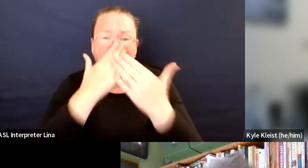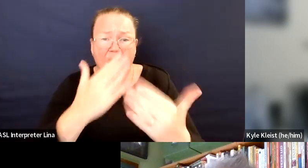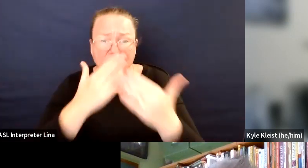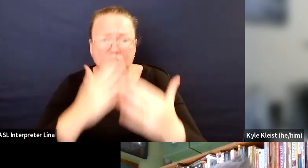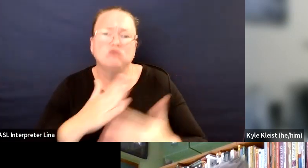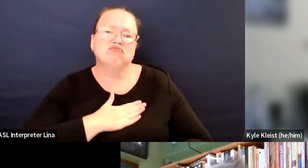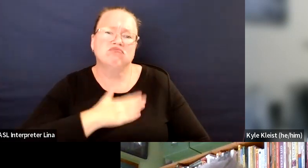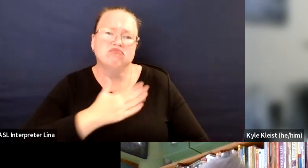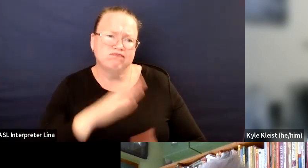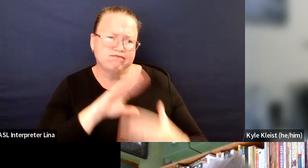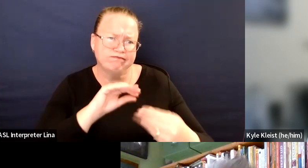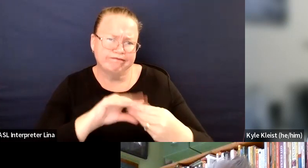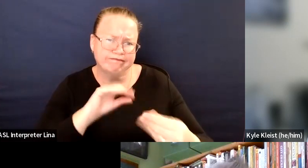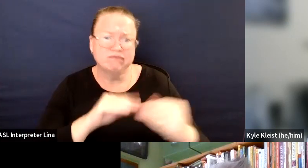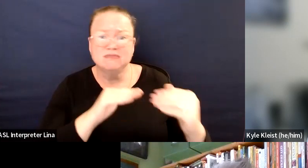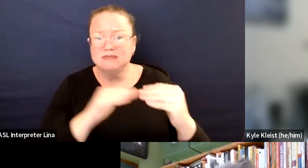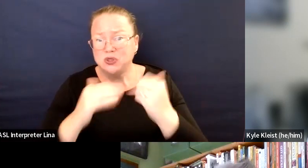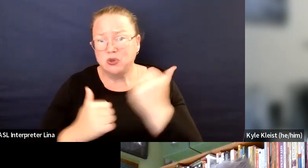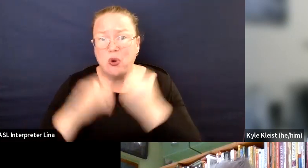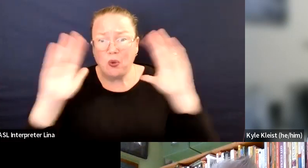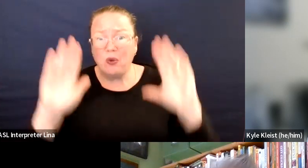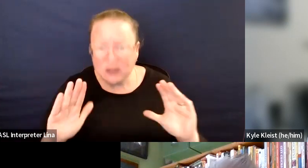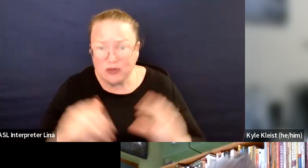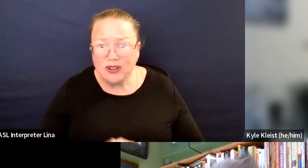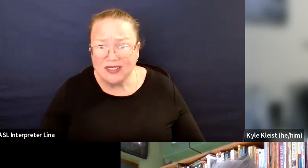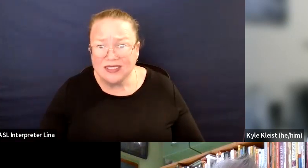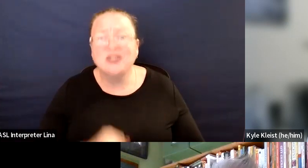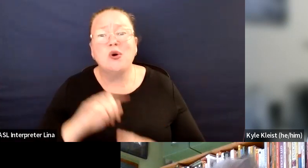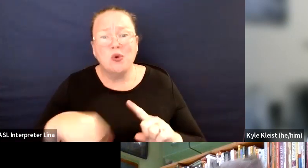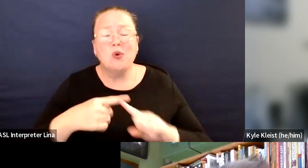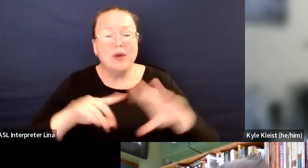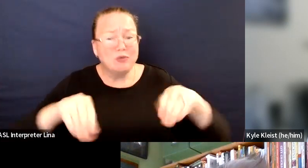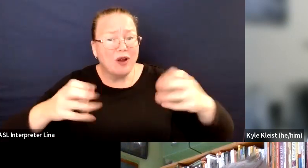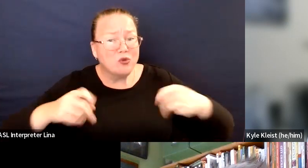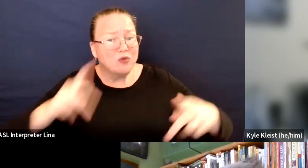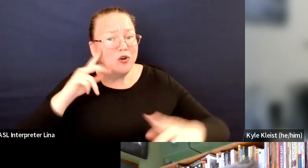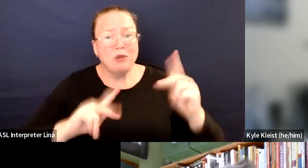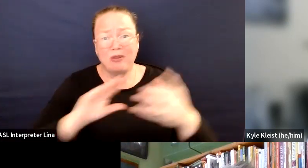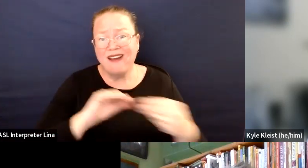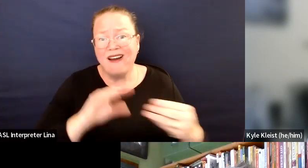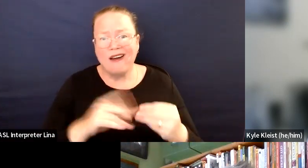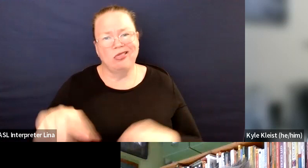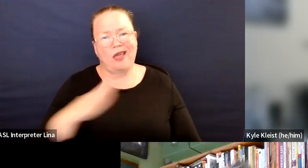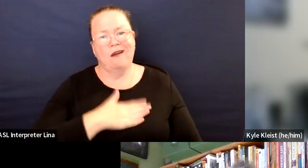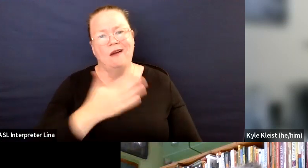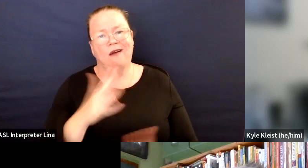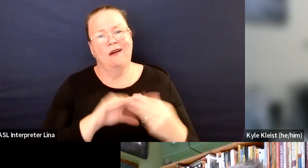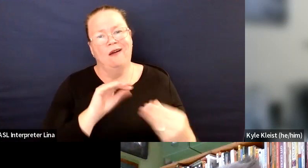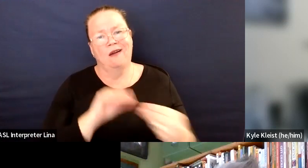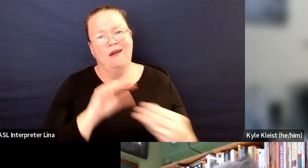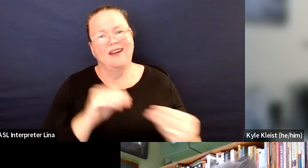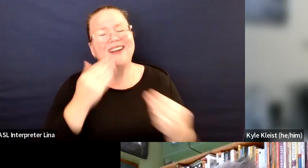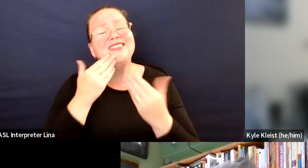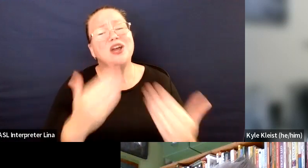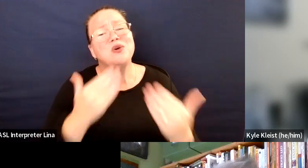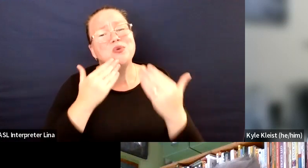so willing to share. Isn't peer support marvelous? When you give opportunities for people to share, they share. It's wonderful.